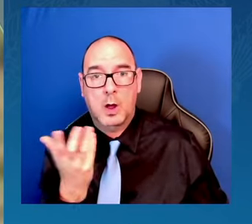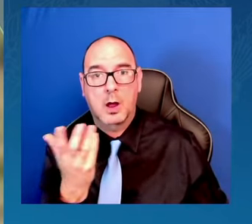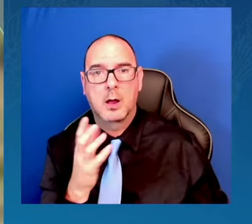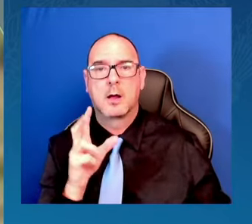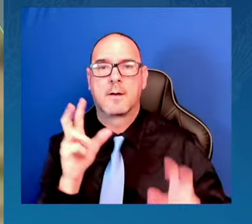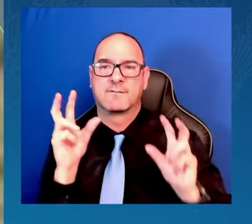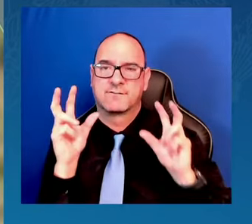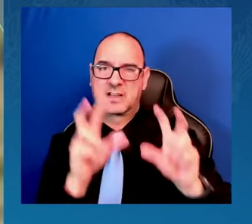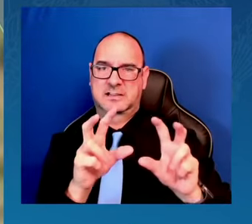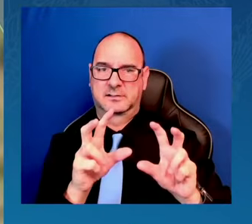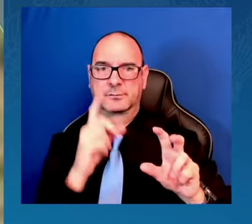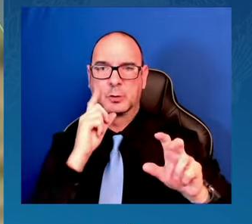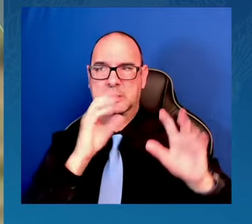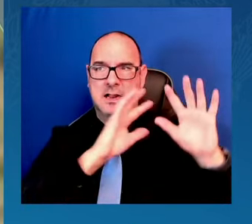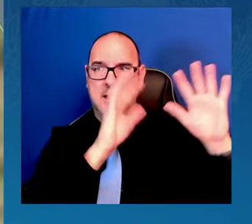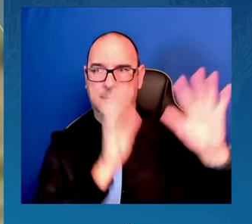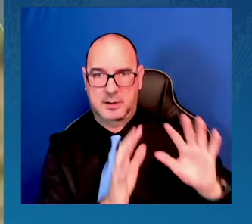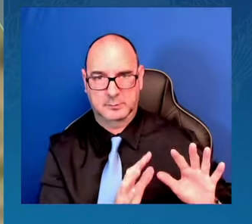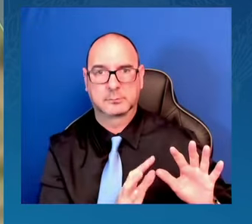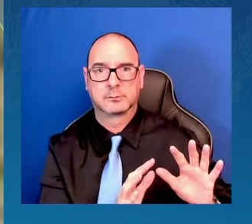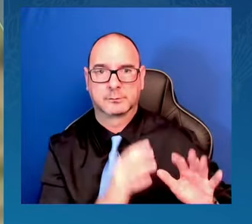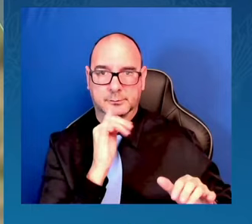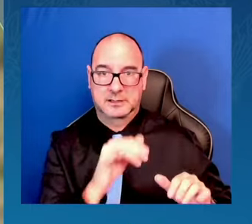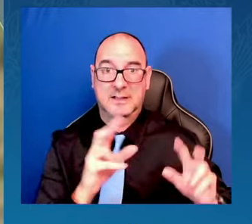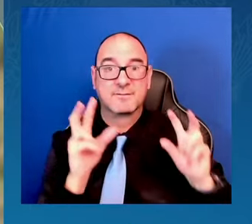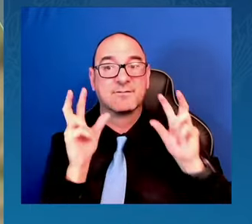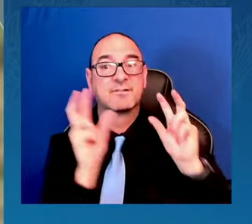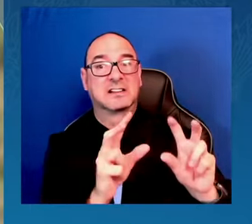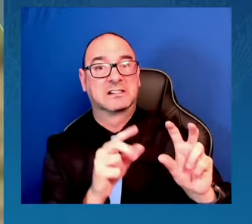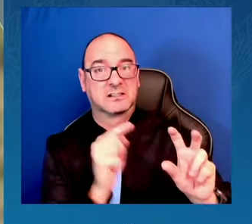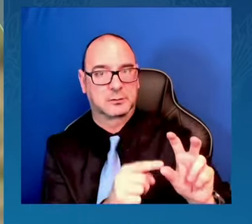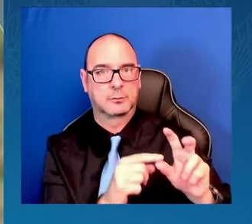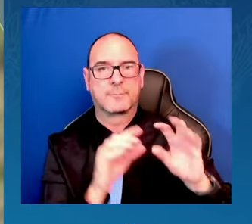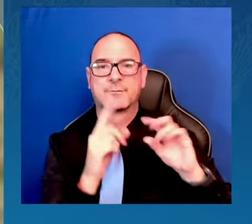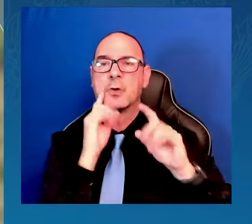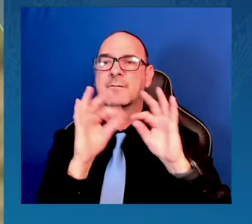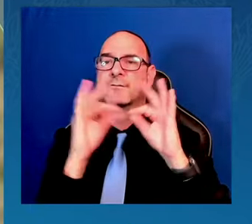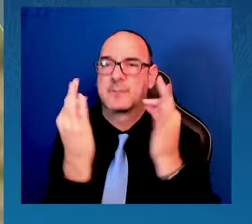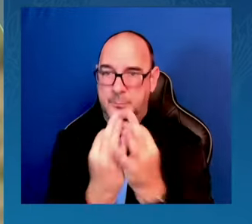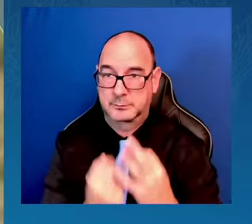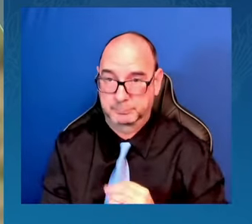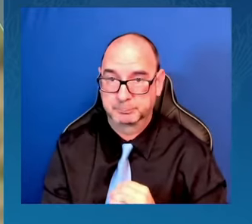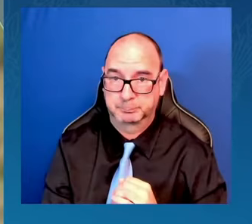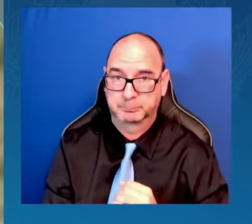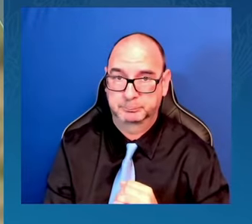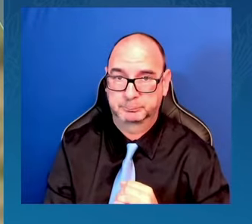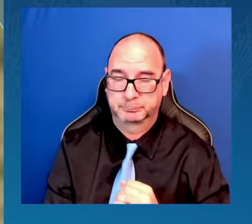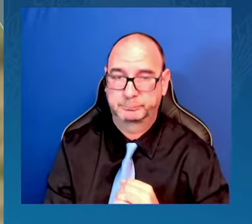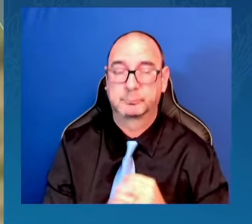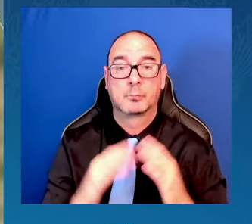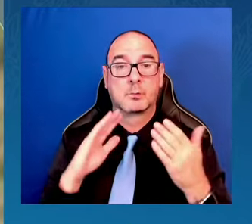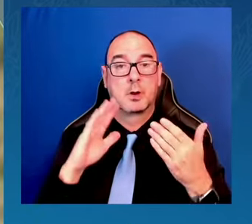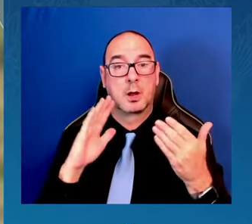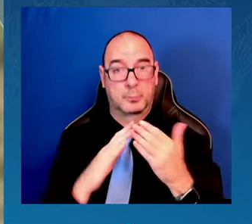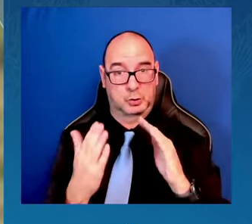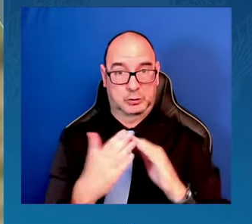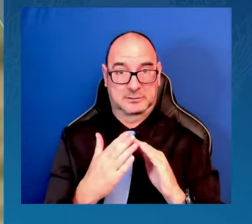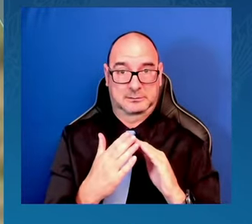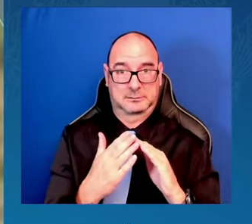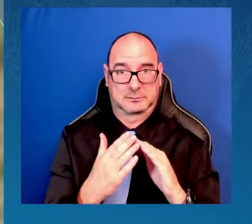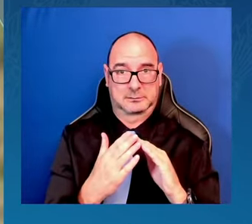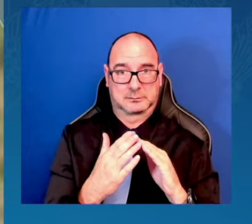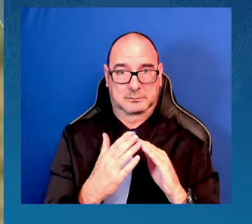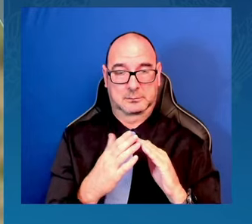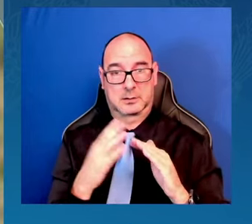also invest in families, in communities, in opportunity